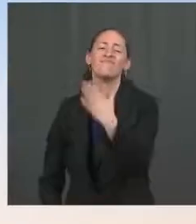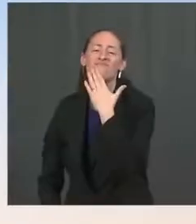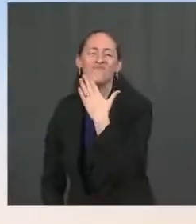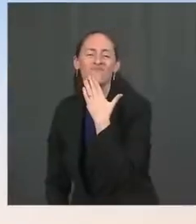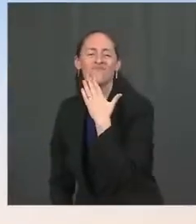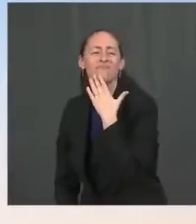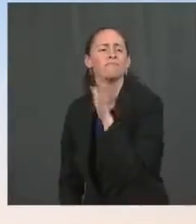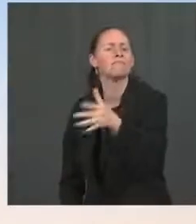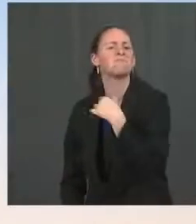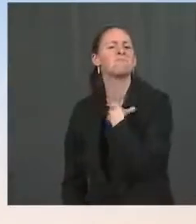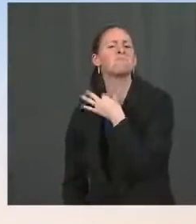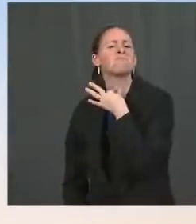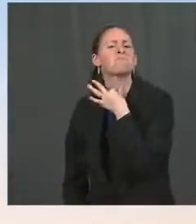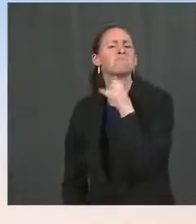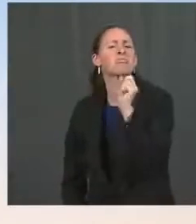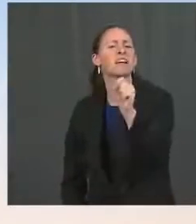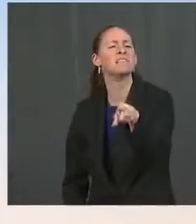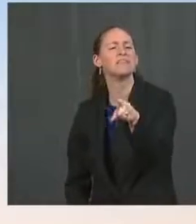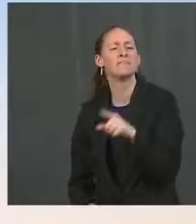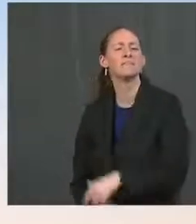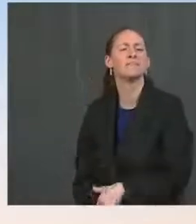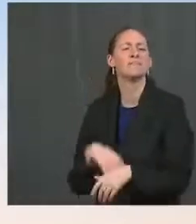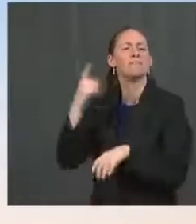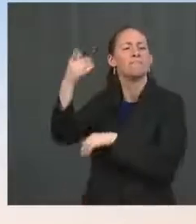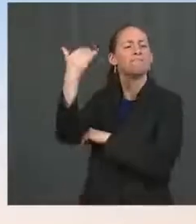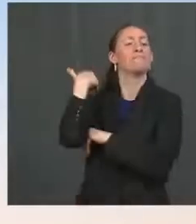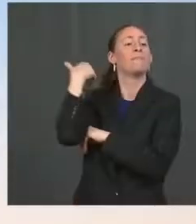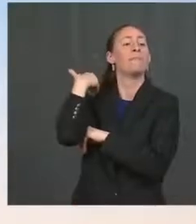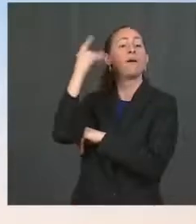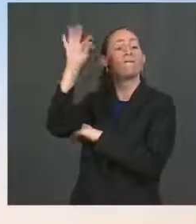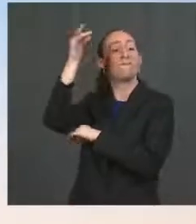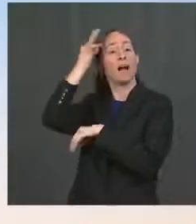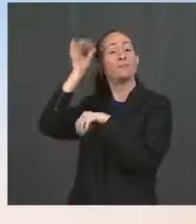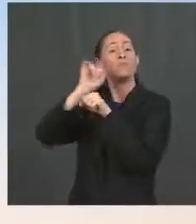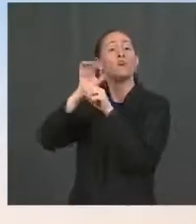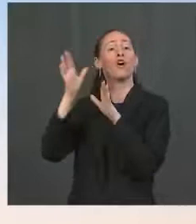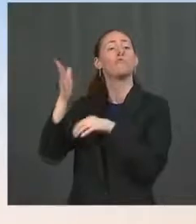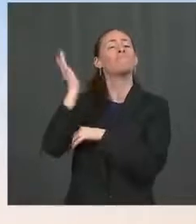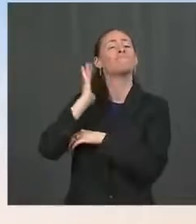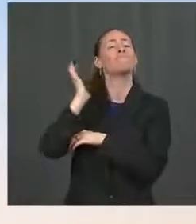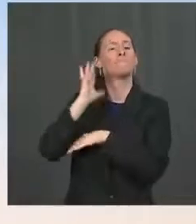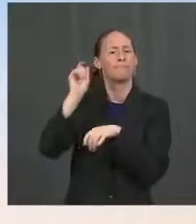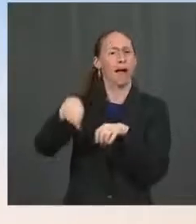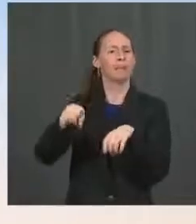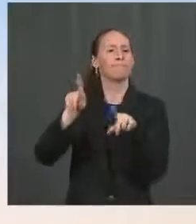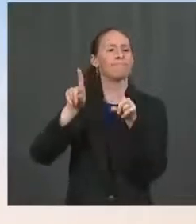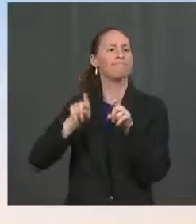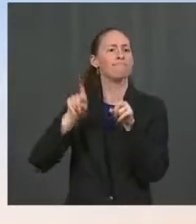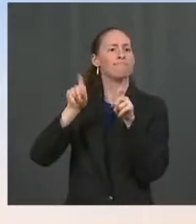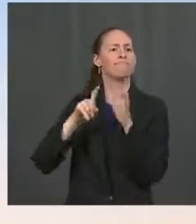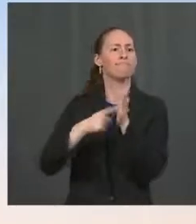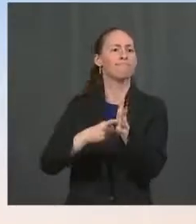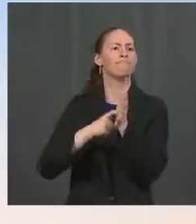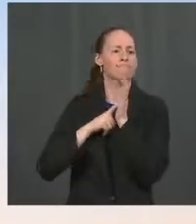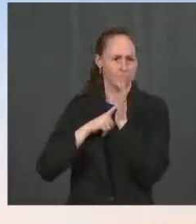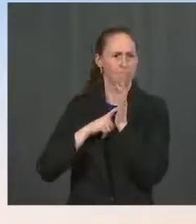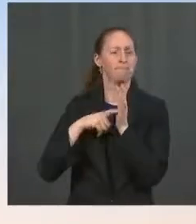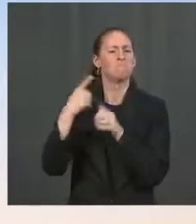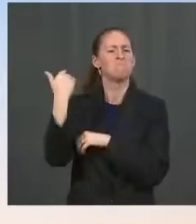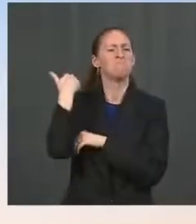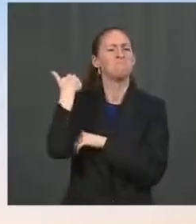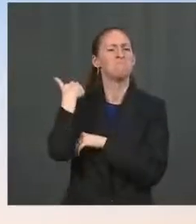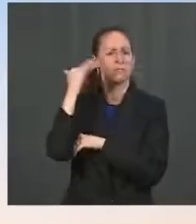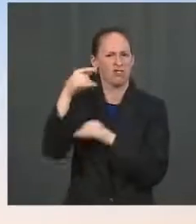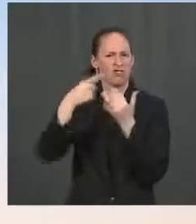an option for testing, regular testing, just went into effect a little over a month ago. So why are you making this